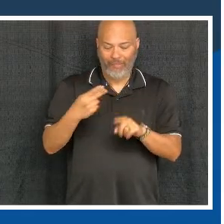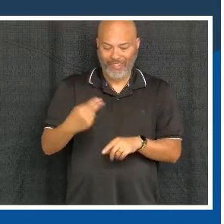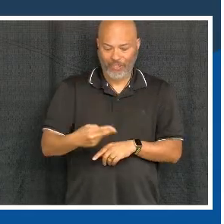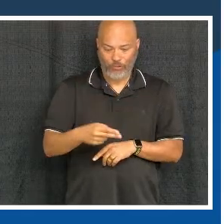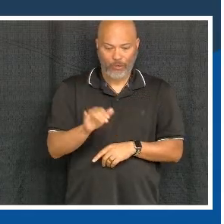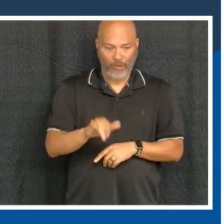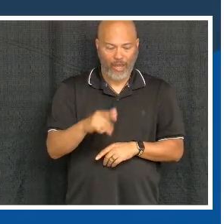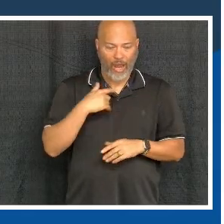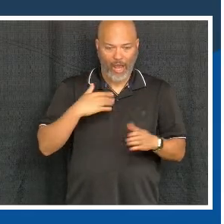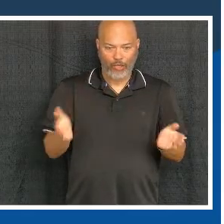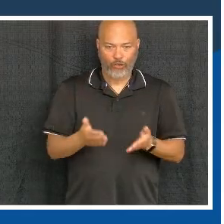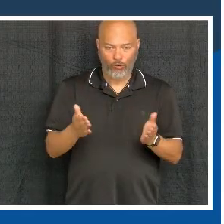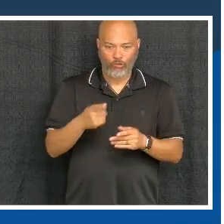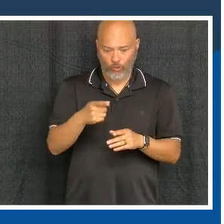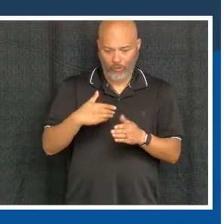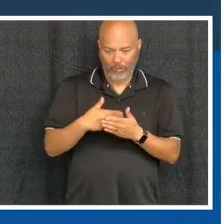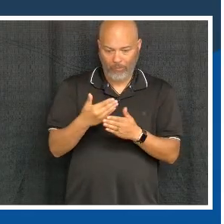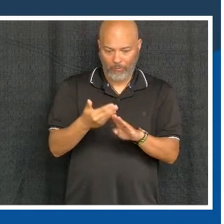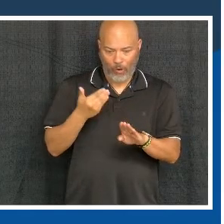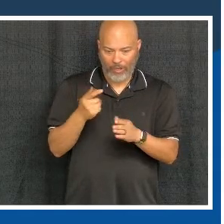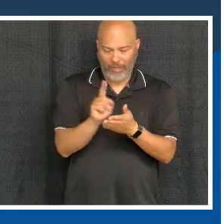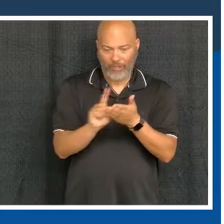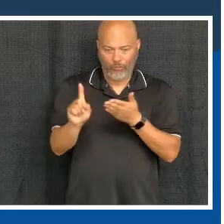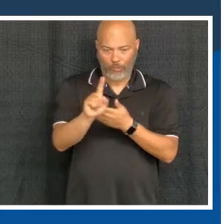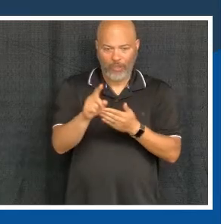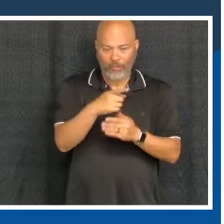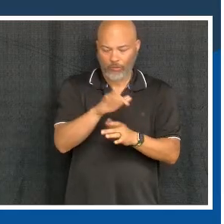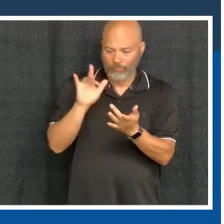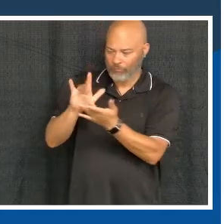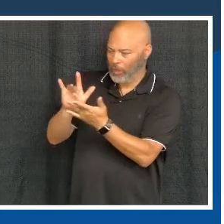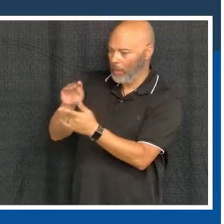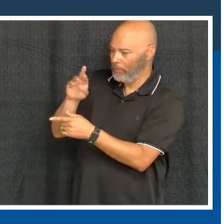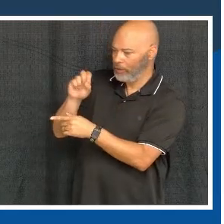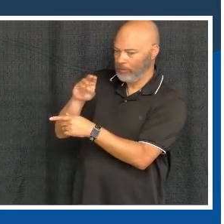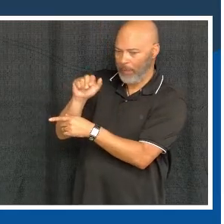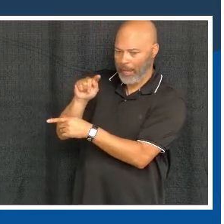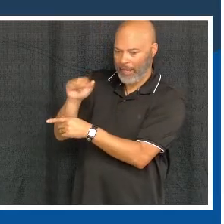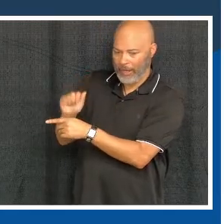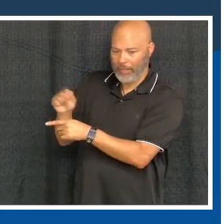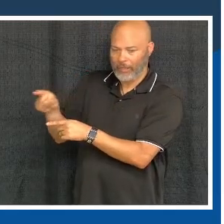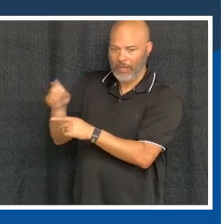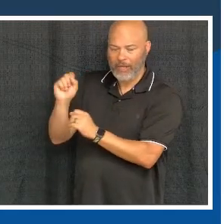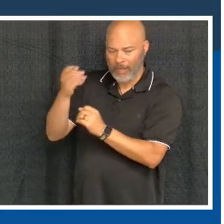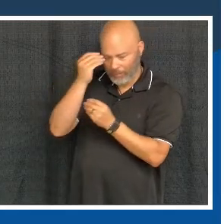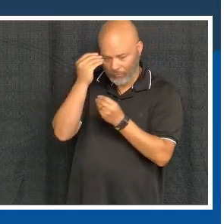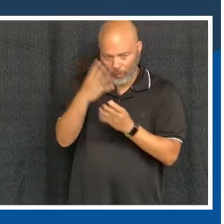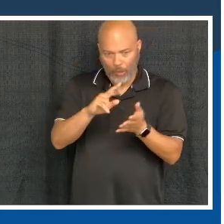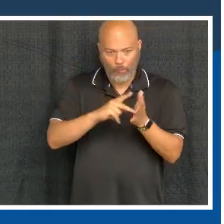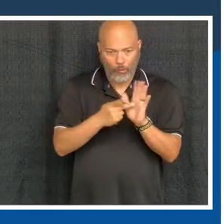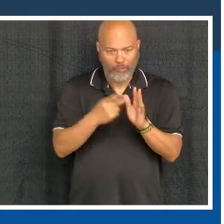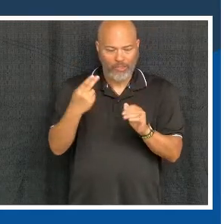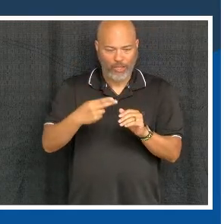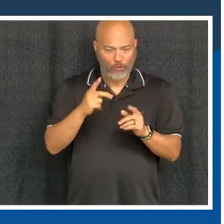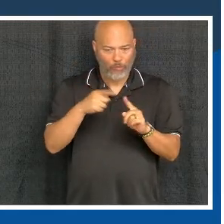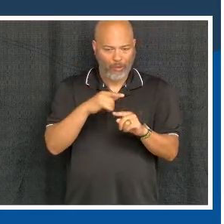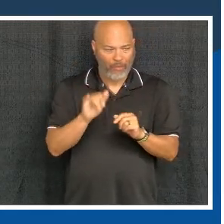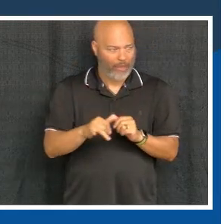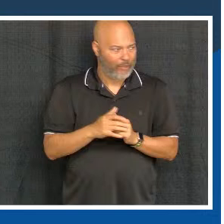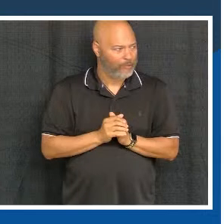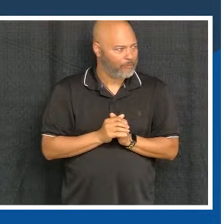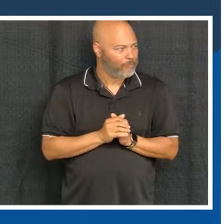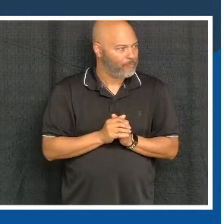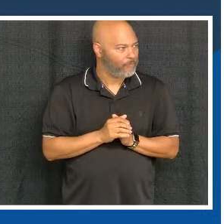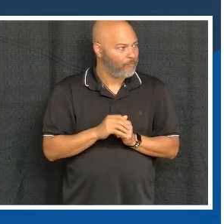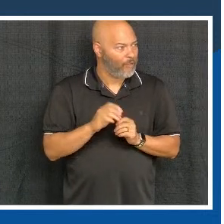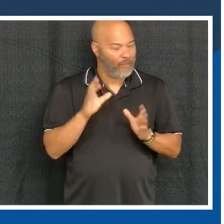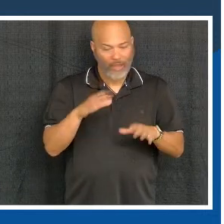that, I would encourage you in this next week to reach out to Ms. Matta and she can go over the history and the purpose of that with you.